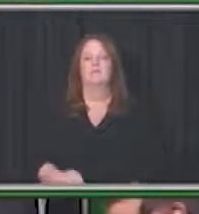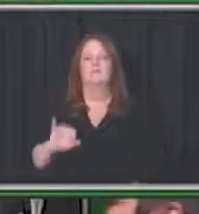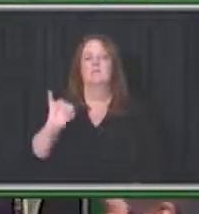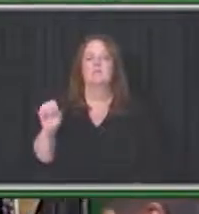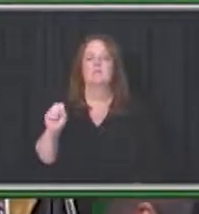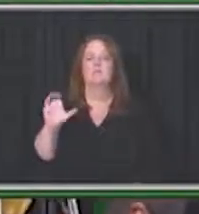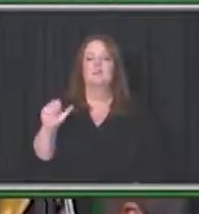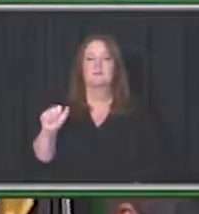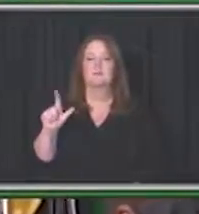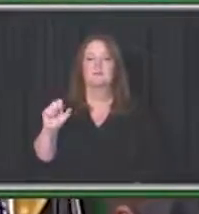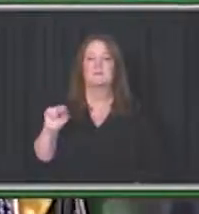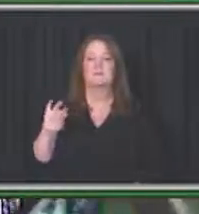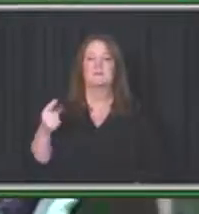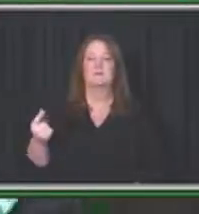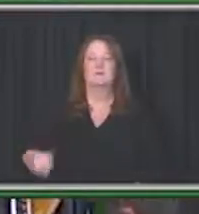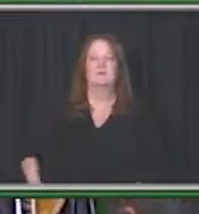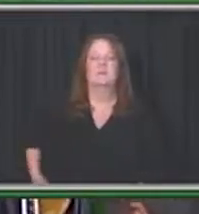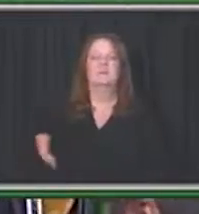Jessica Liang.